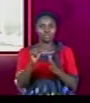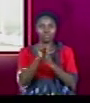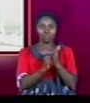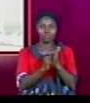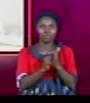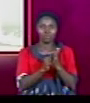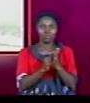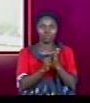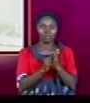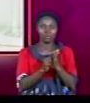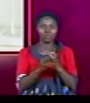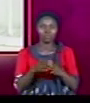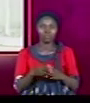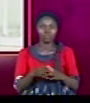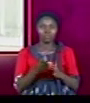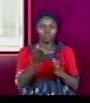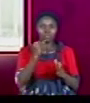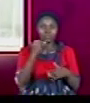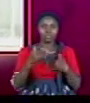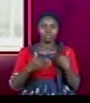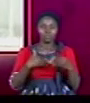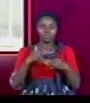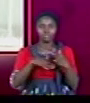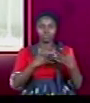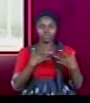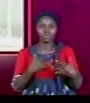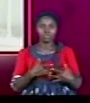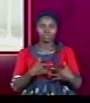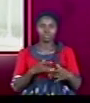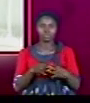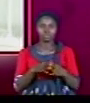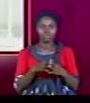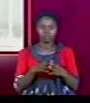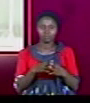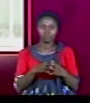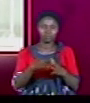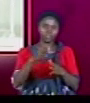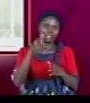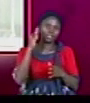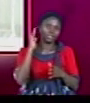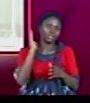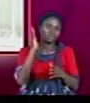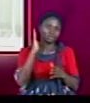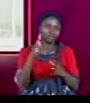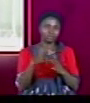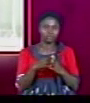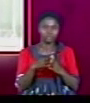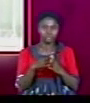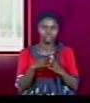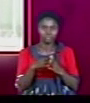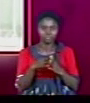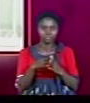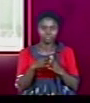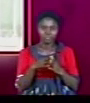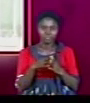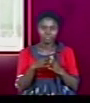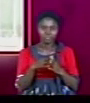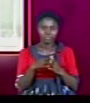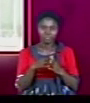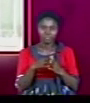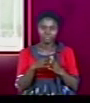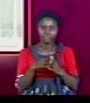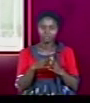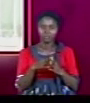heart this evening. I just want, there are many testimonies the Lord has done for me, but this one that happened in the spot right now. My name